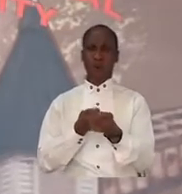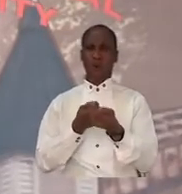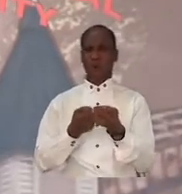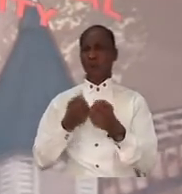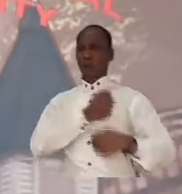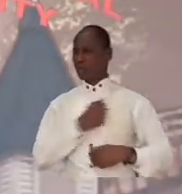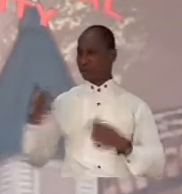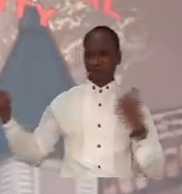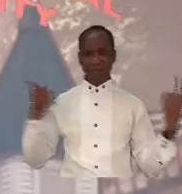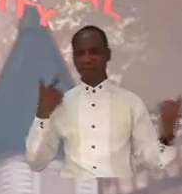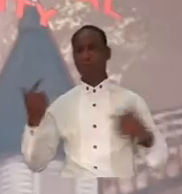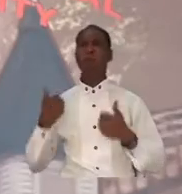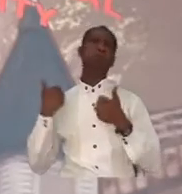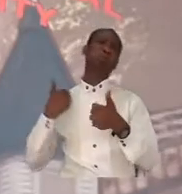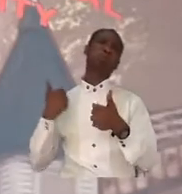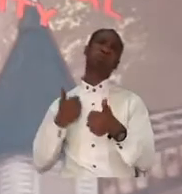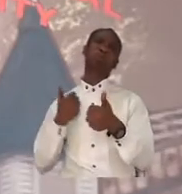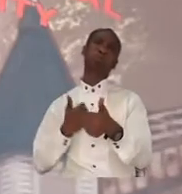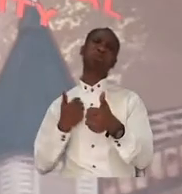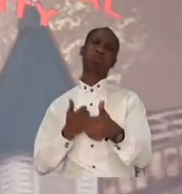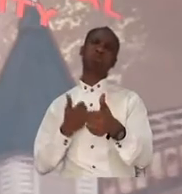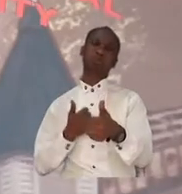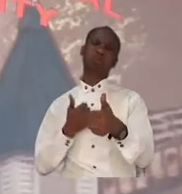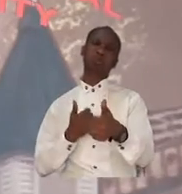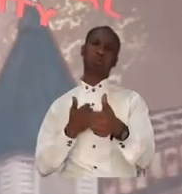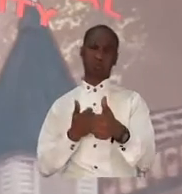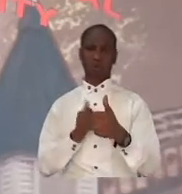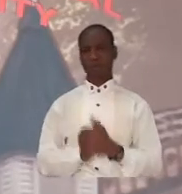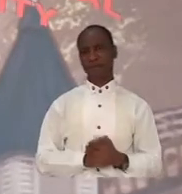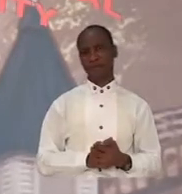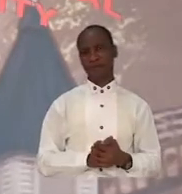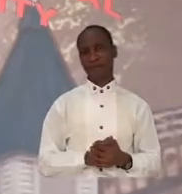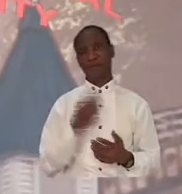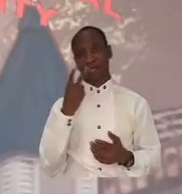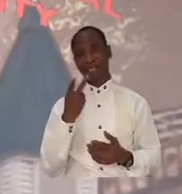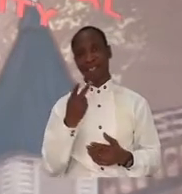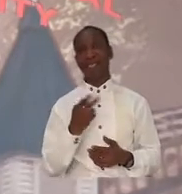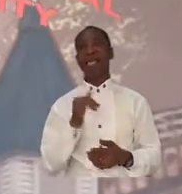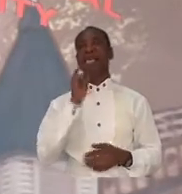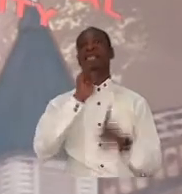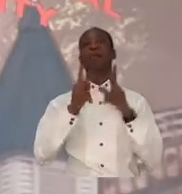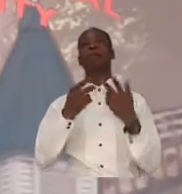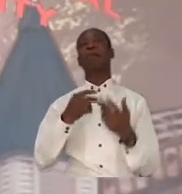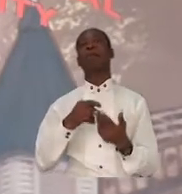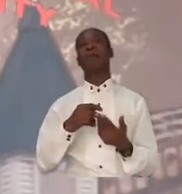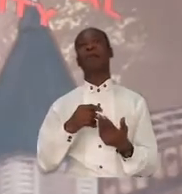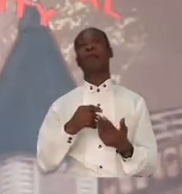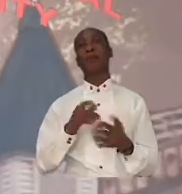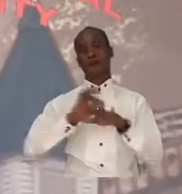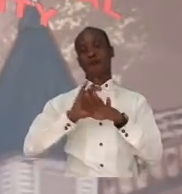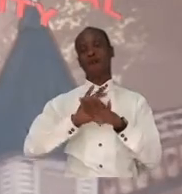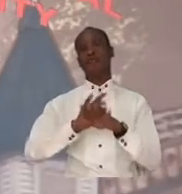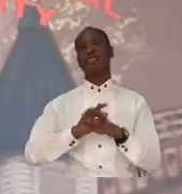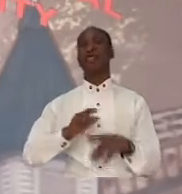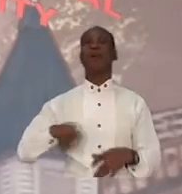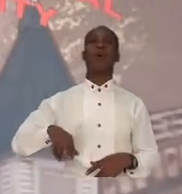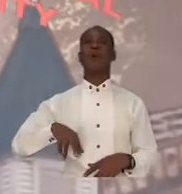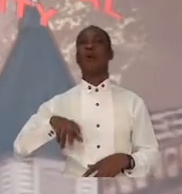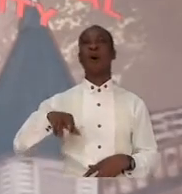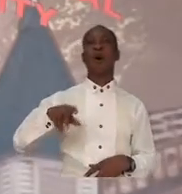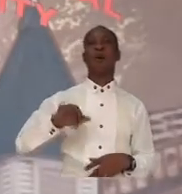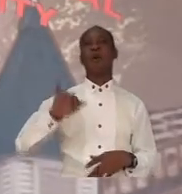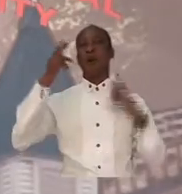fa ni benkum kridi kridi kridi kridi kridi kridi kridi kridi meka se israel fo nso so moses di won anim